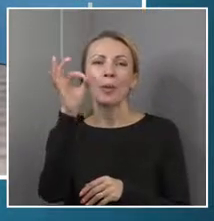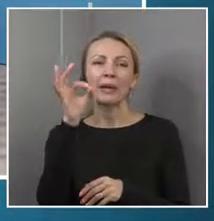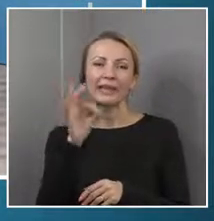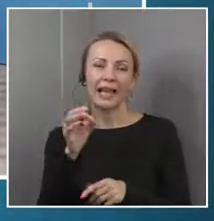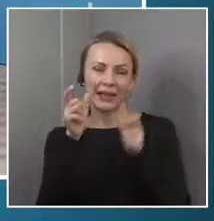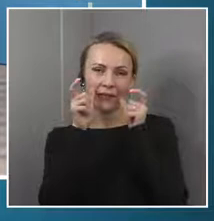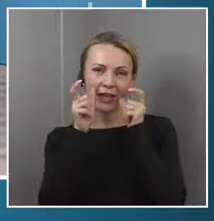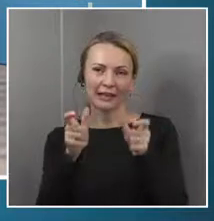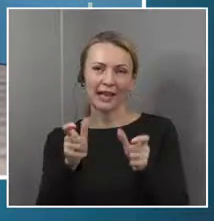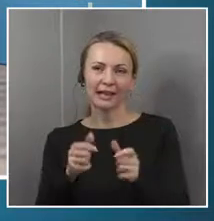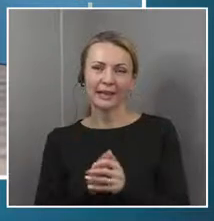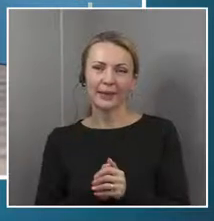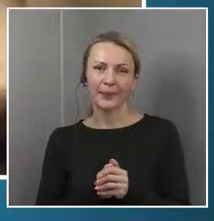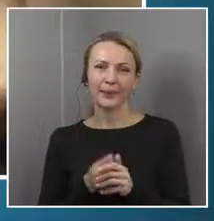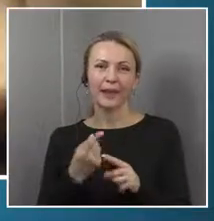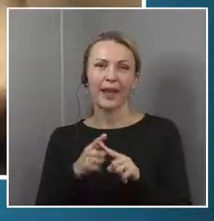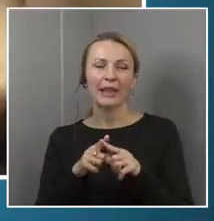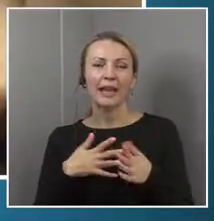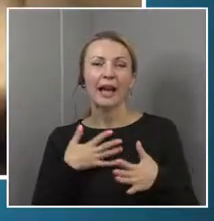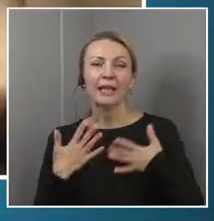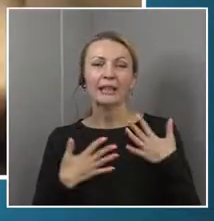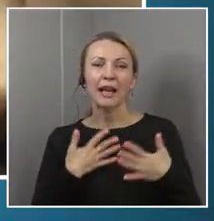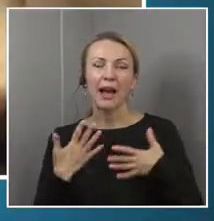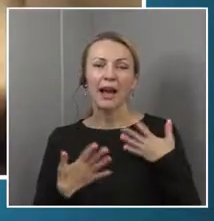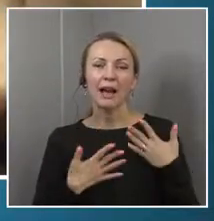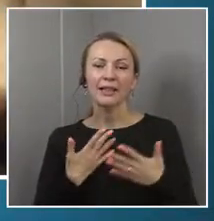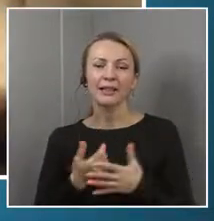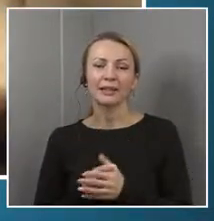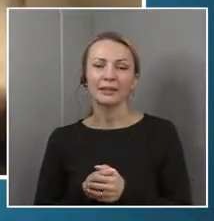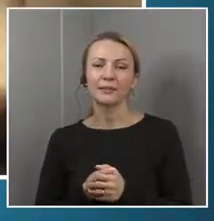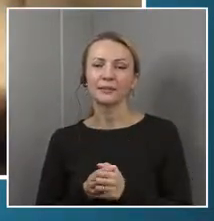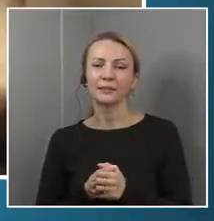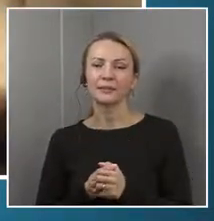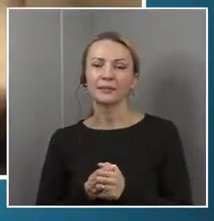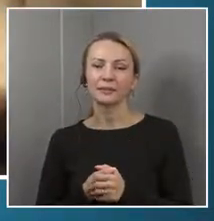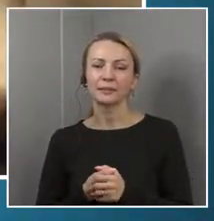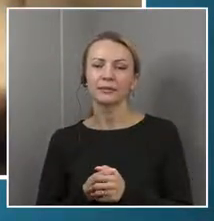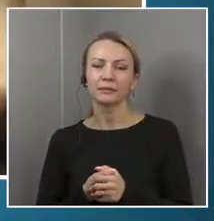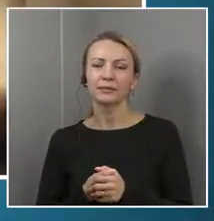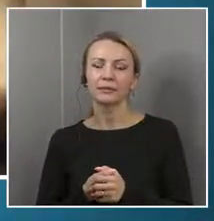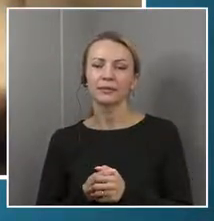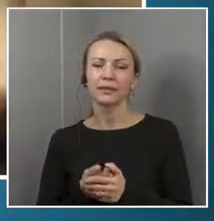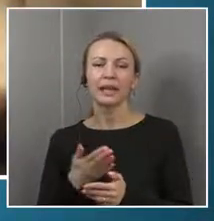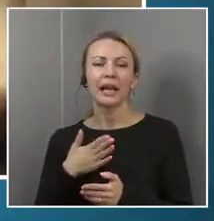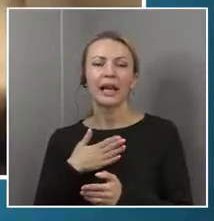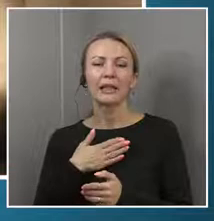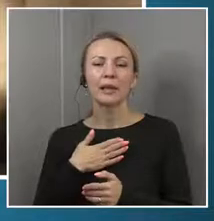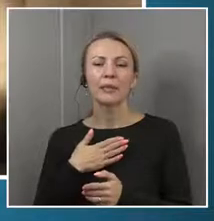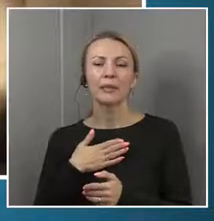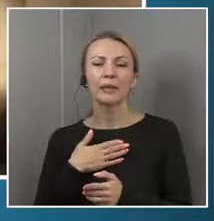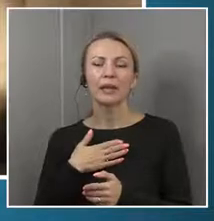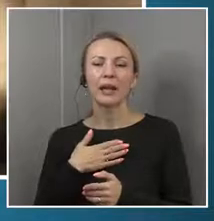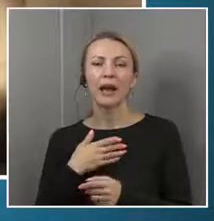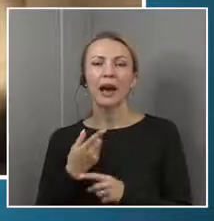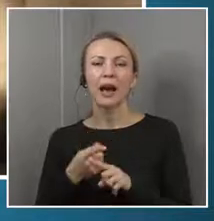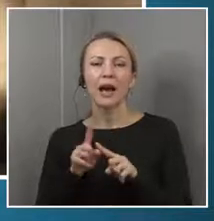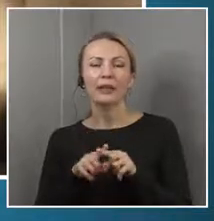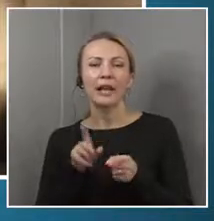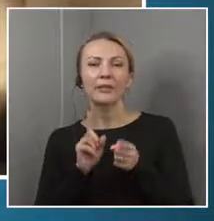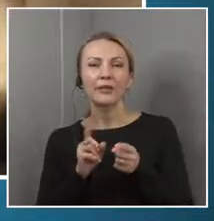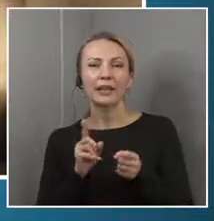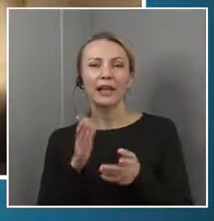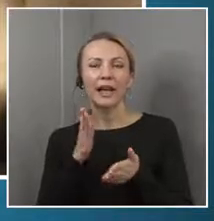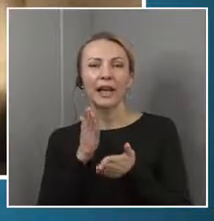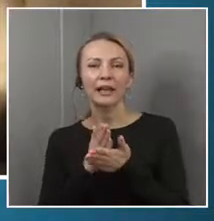with that, and the passion that people like Herb and Dorothy showed, that is to me the mark of a real collector